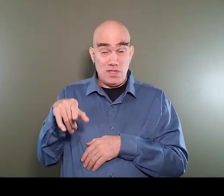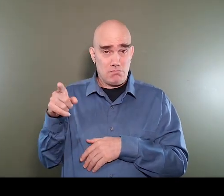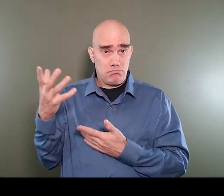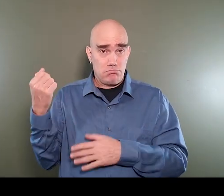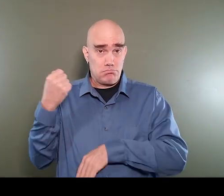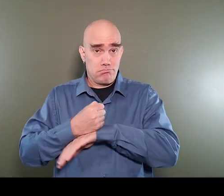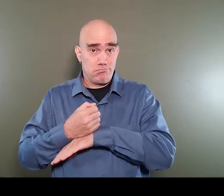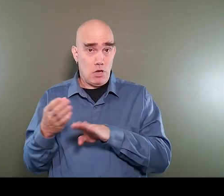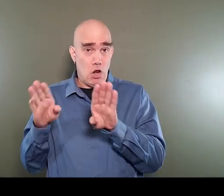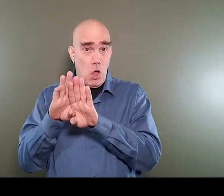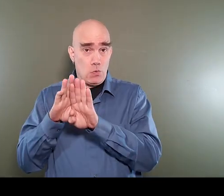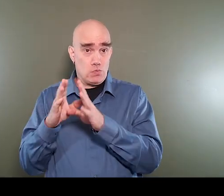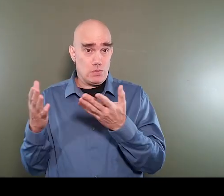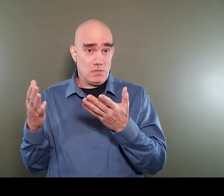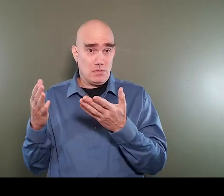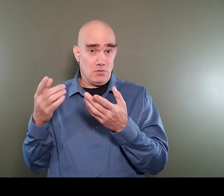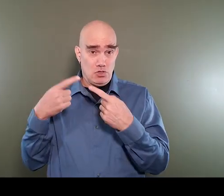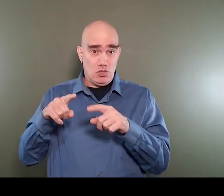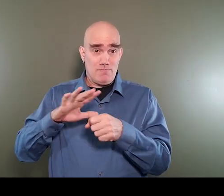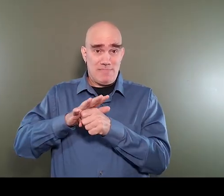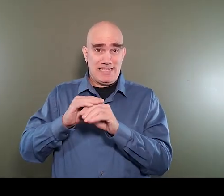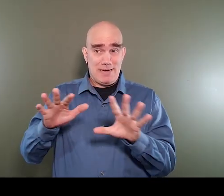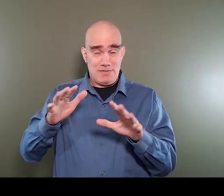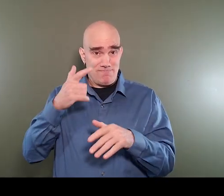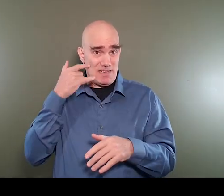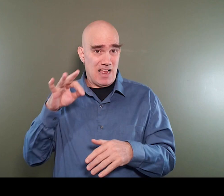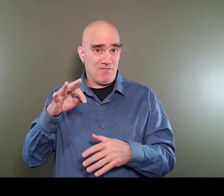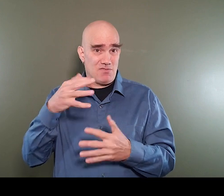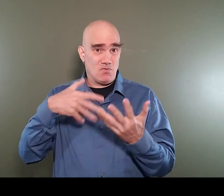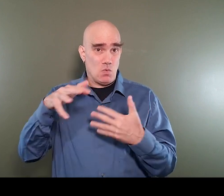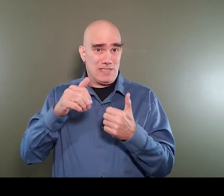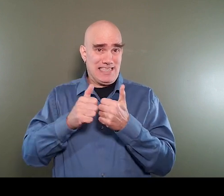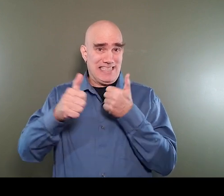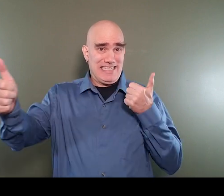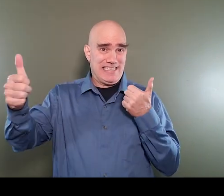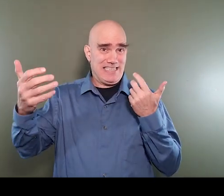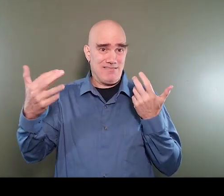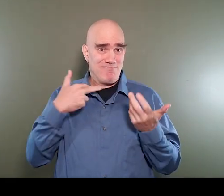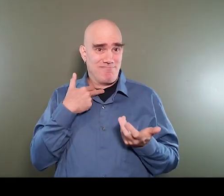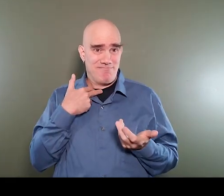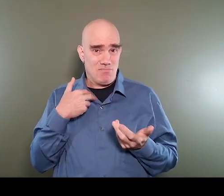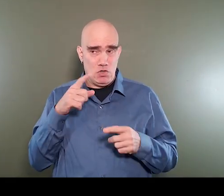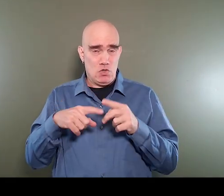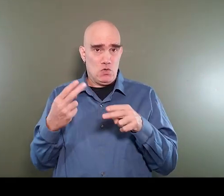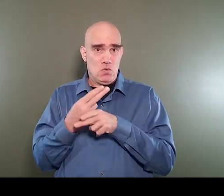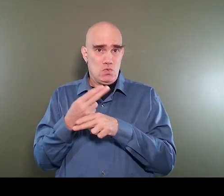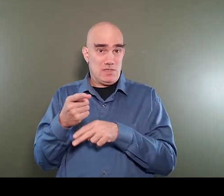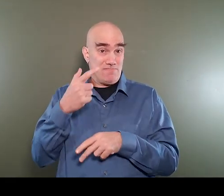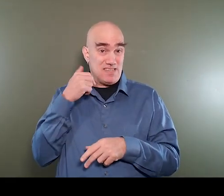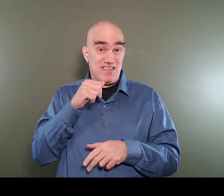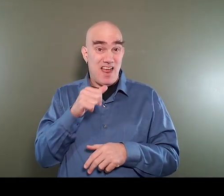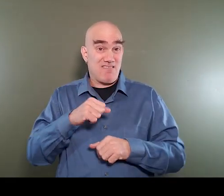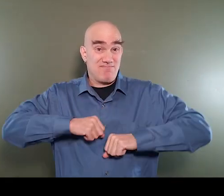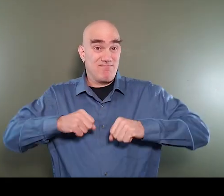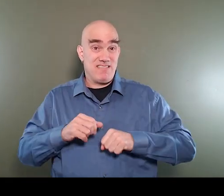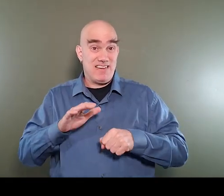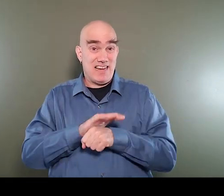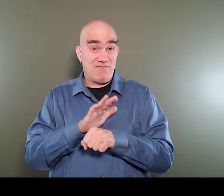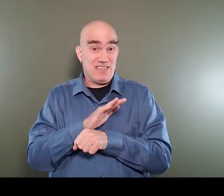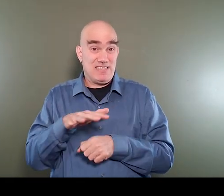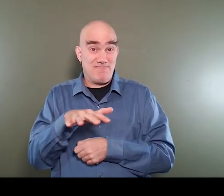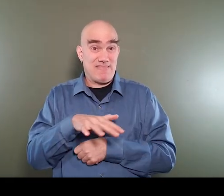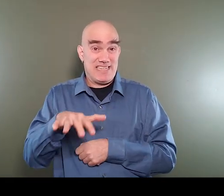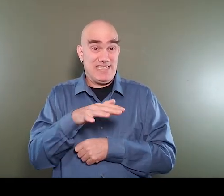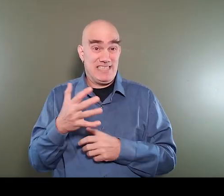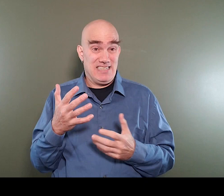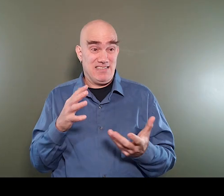their studios, and they closed their studios down during the beginning of the pandemic because of social distancing. We couldn't use them